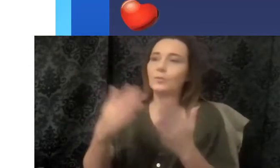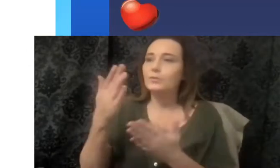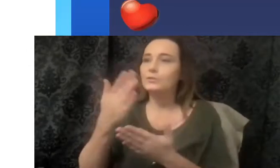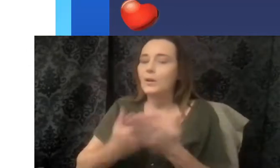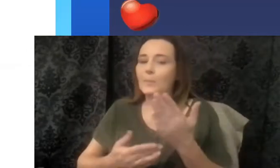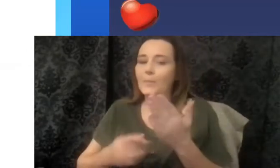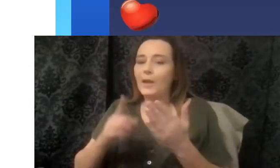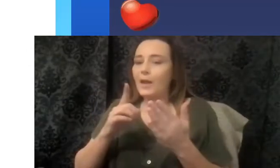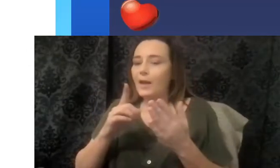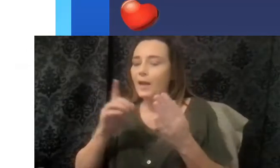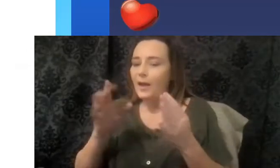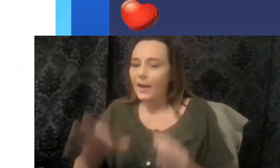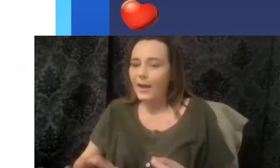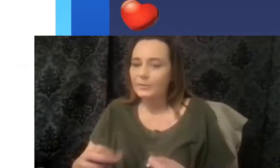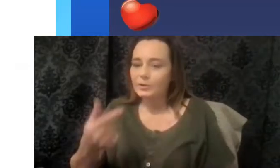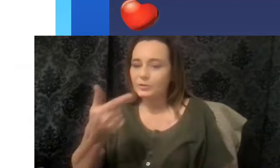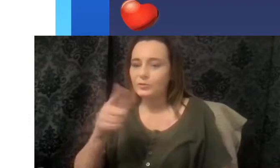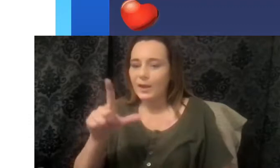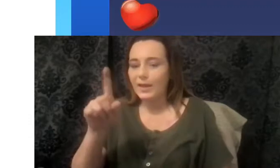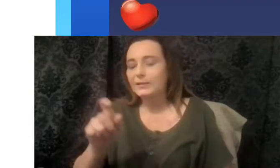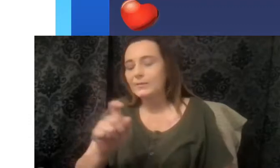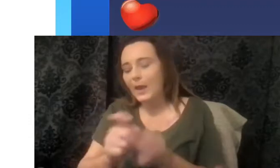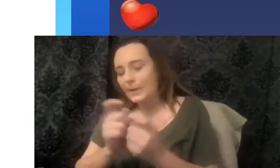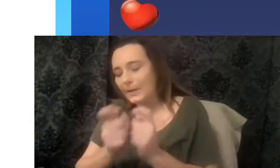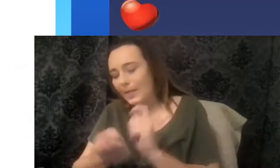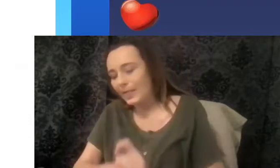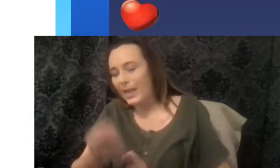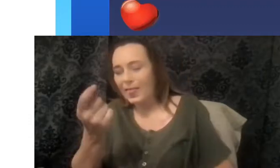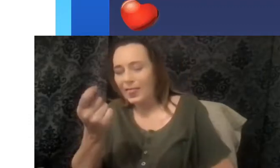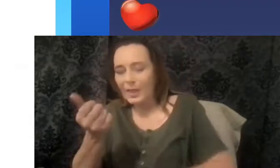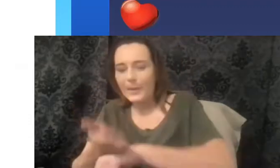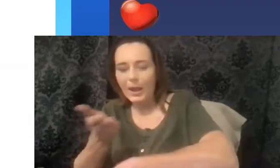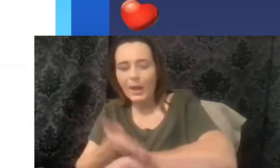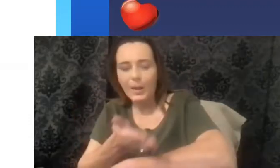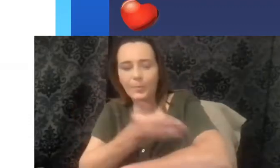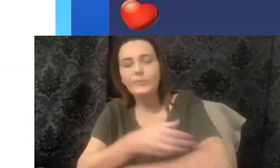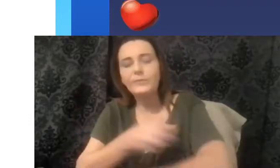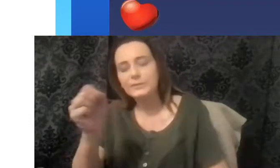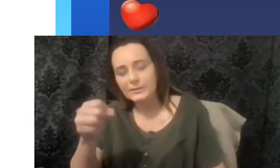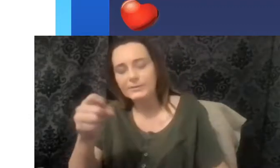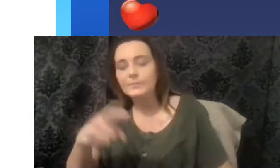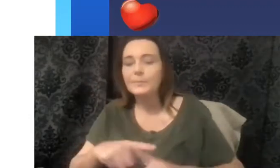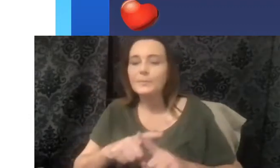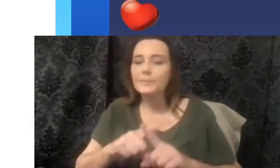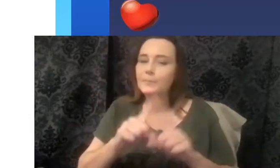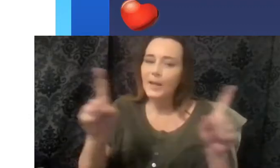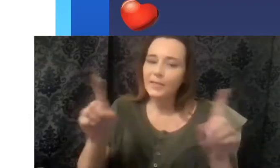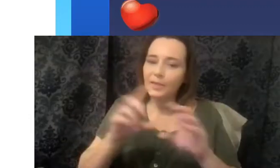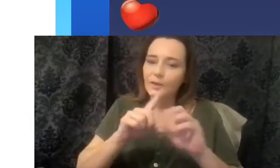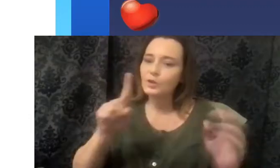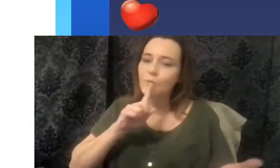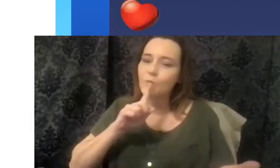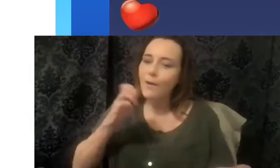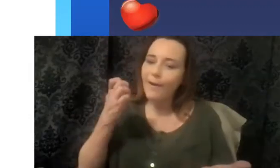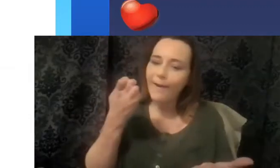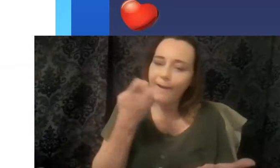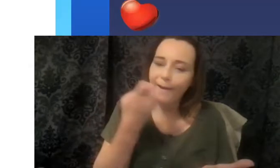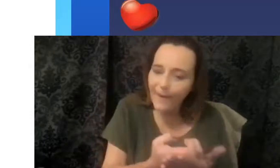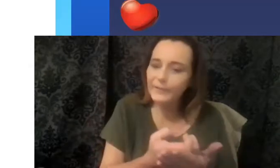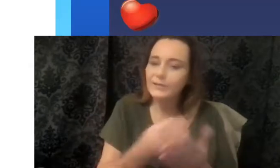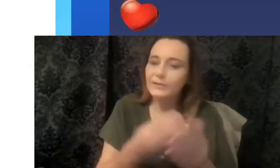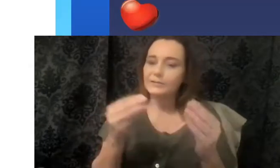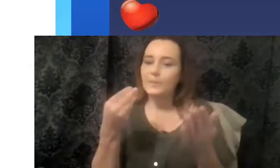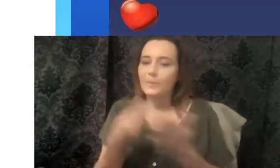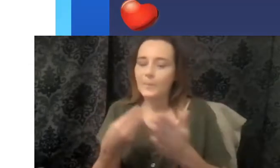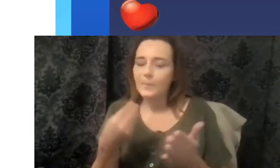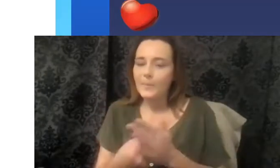absolutely guidelines need to be updated, little improvements that can be made, but I mean, there's no evidence of monies being misspent.